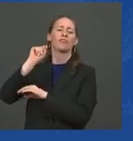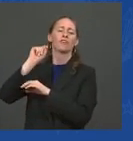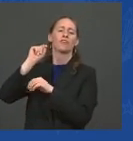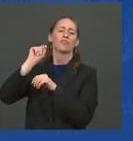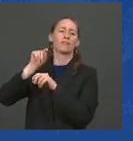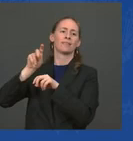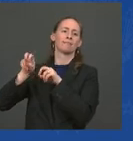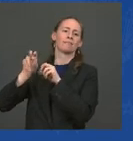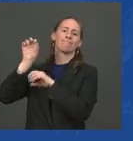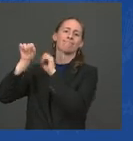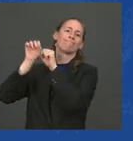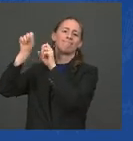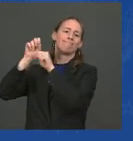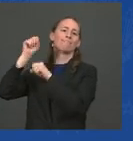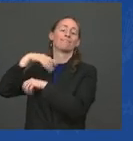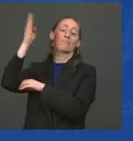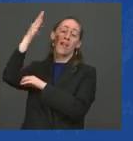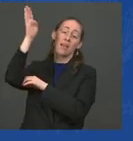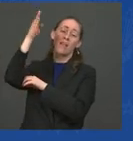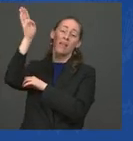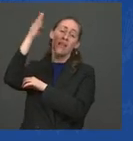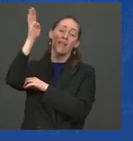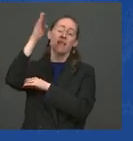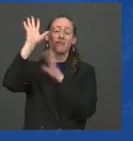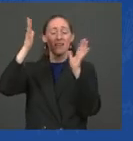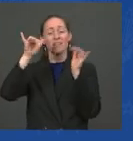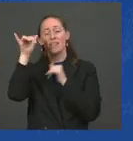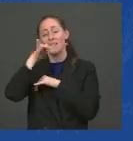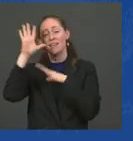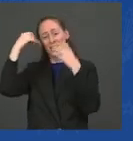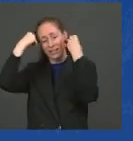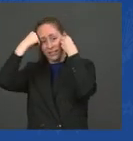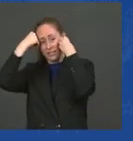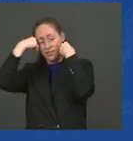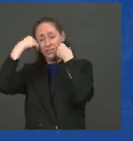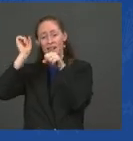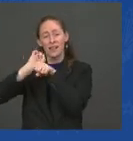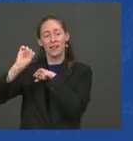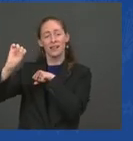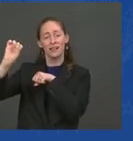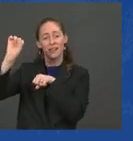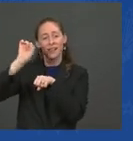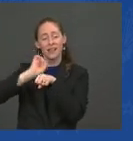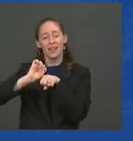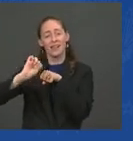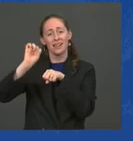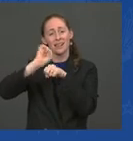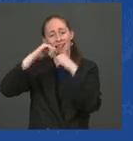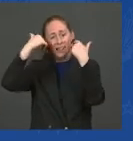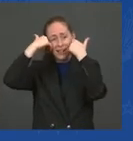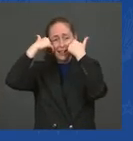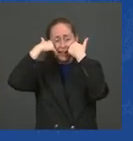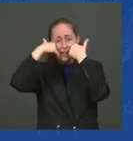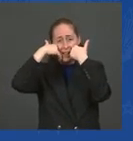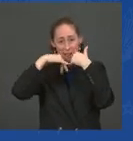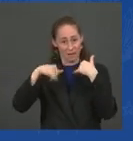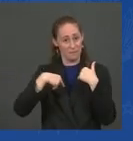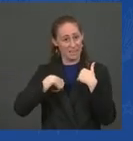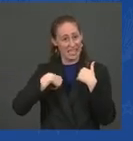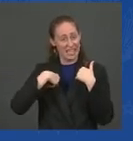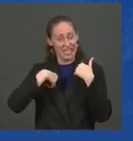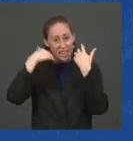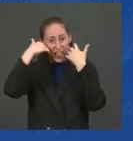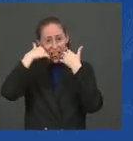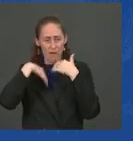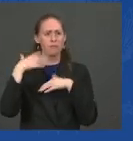molding, and sweating like the proverbial you know what. And here, at the door,